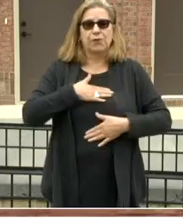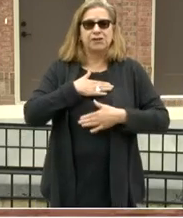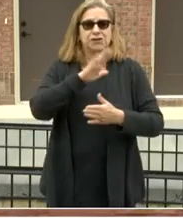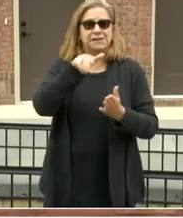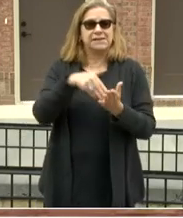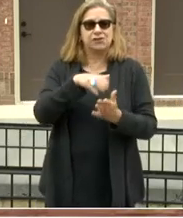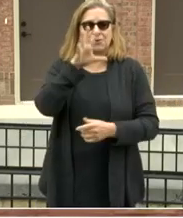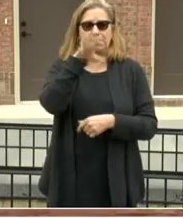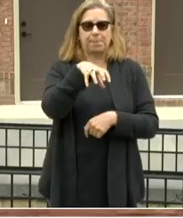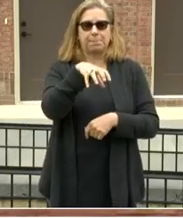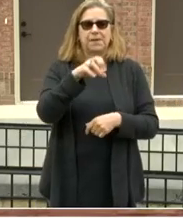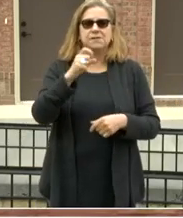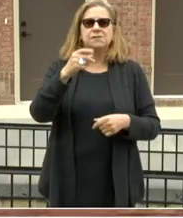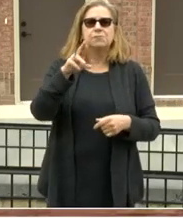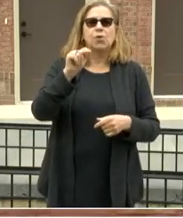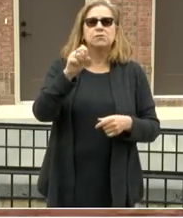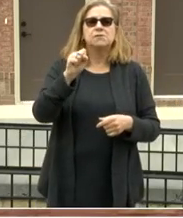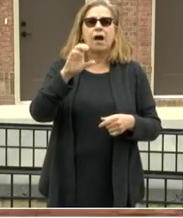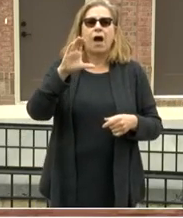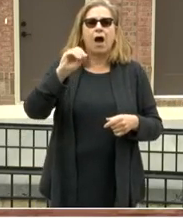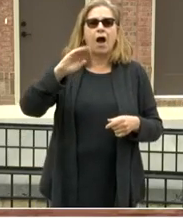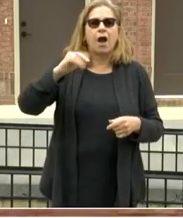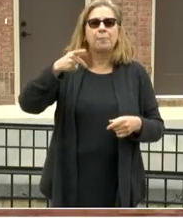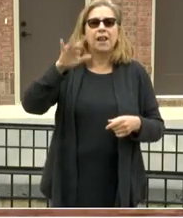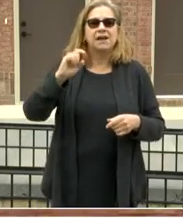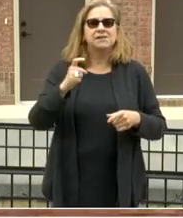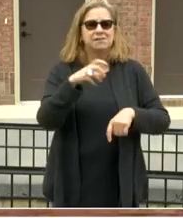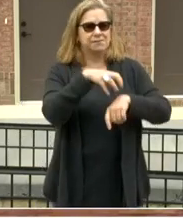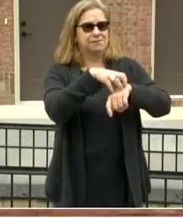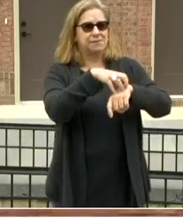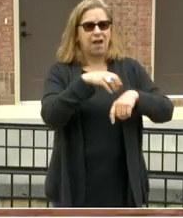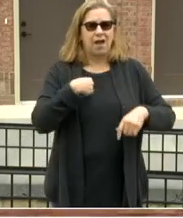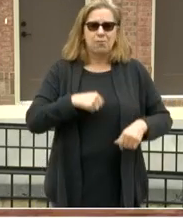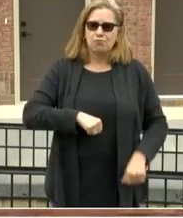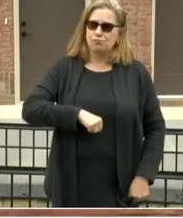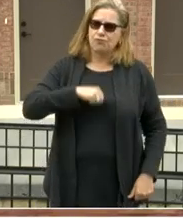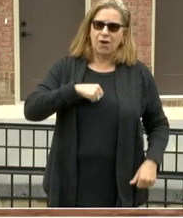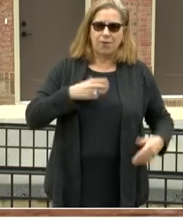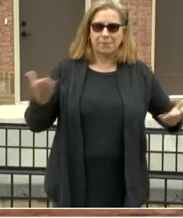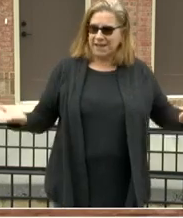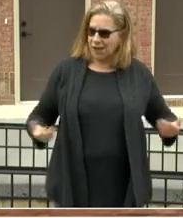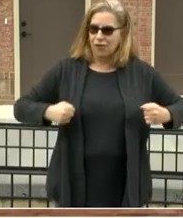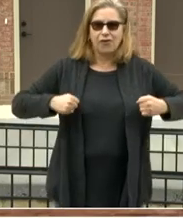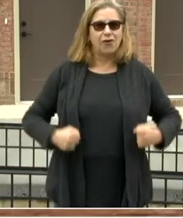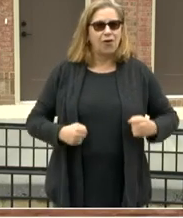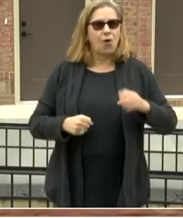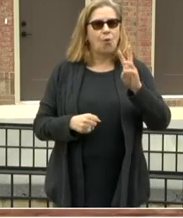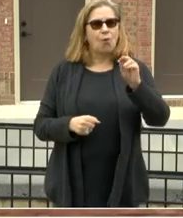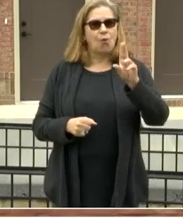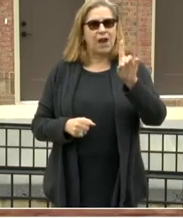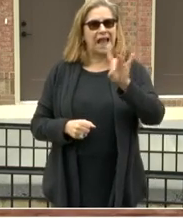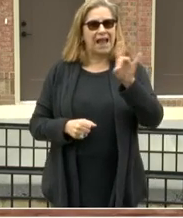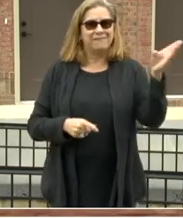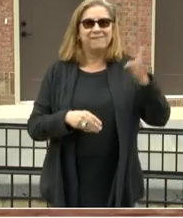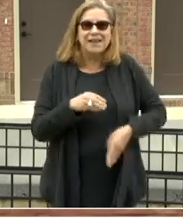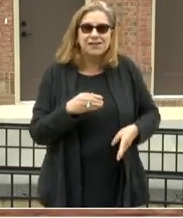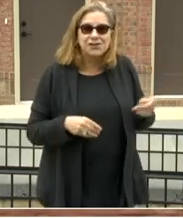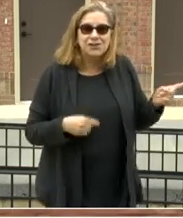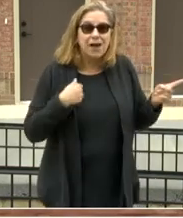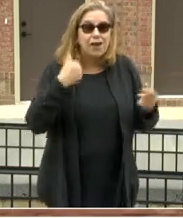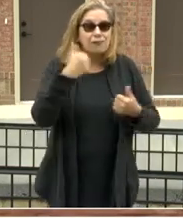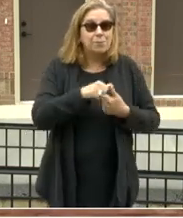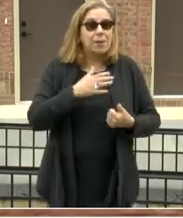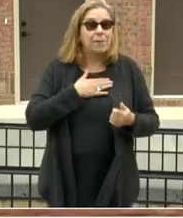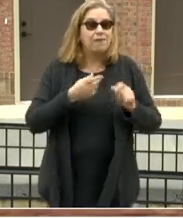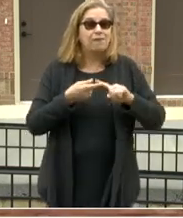stand shoulder to shoulder and side by side with Ward 8 residents to get that done. And I remember our friend Mary Cuthbert,